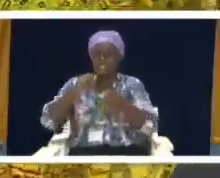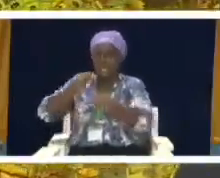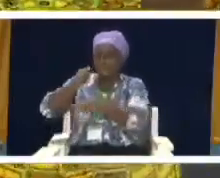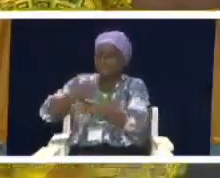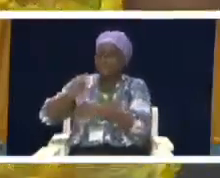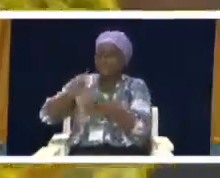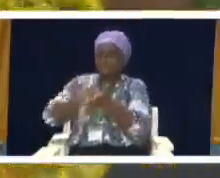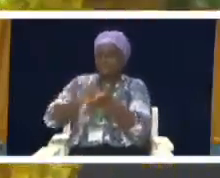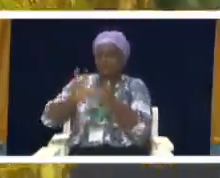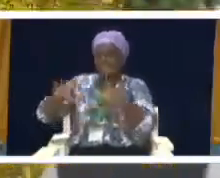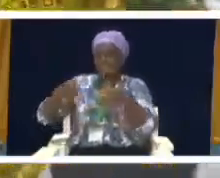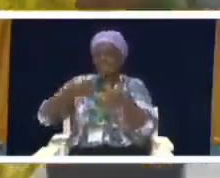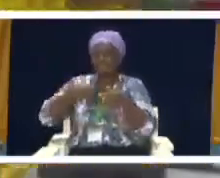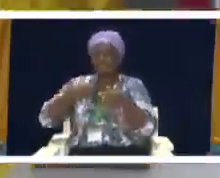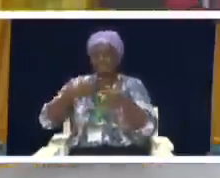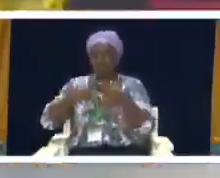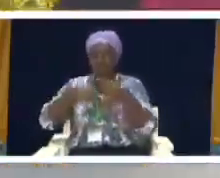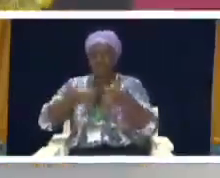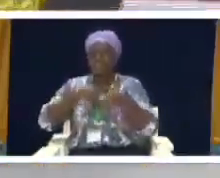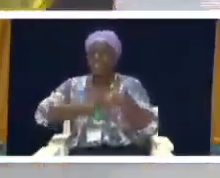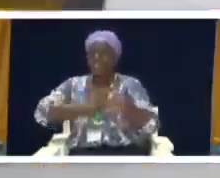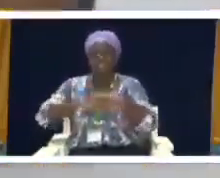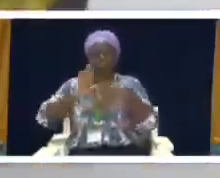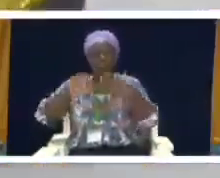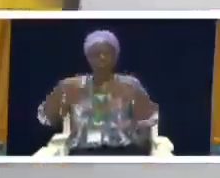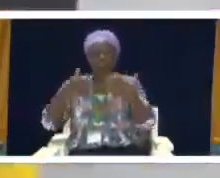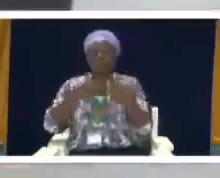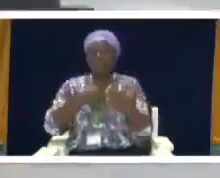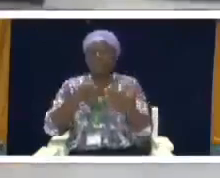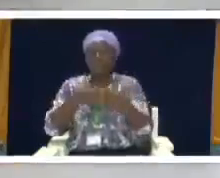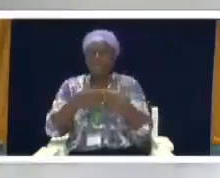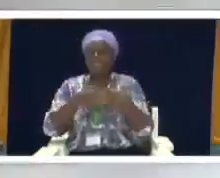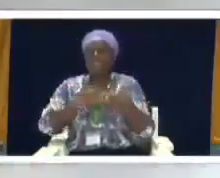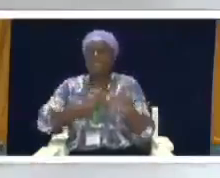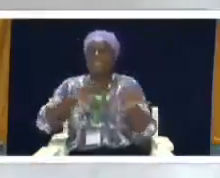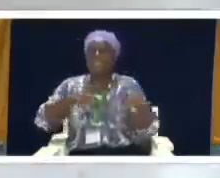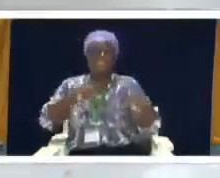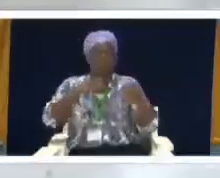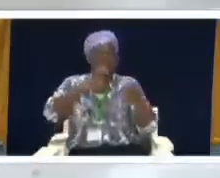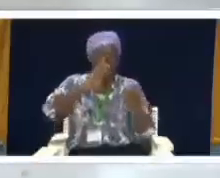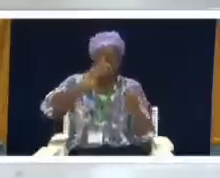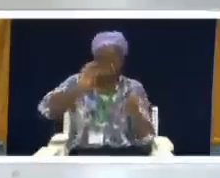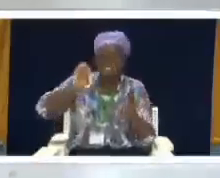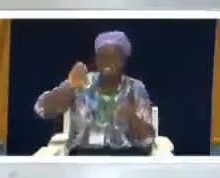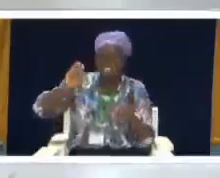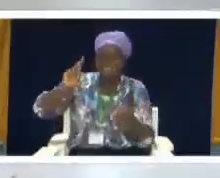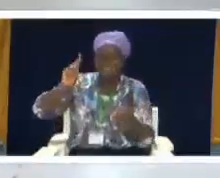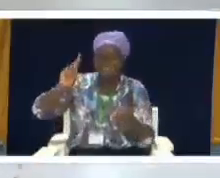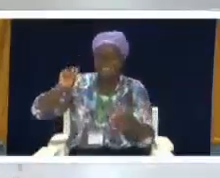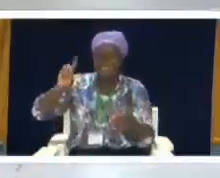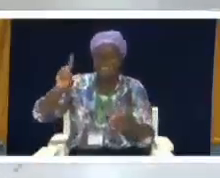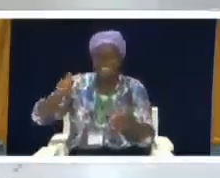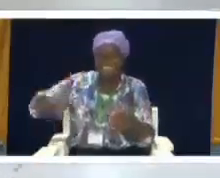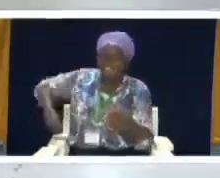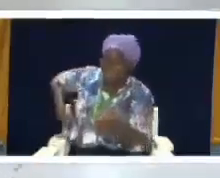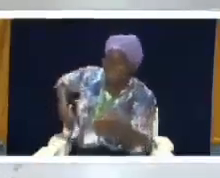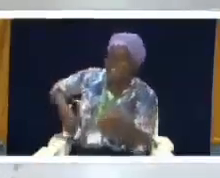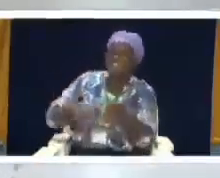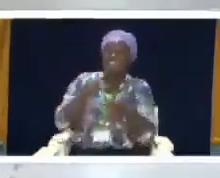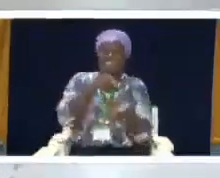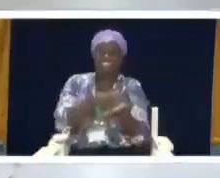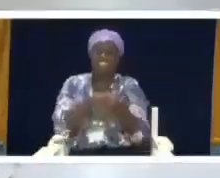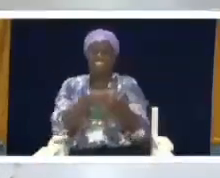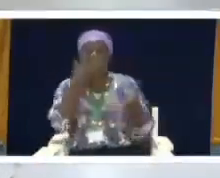The Lord has been doing this. I was okay. I can stand straight. I can bend. I can turn. I can do everything. Praise the